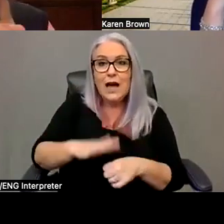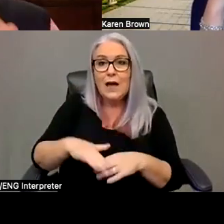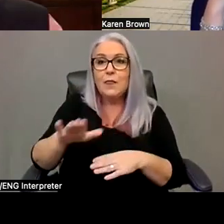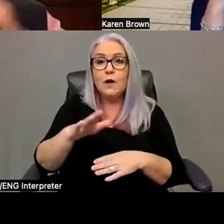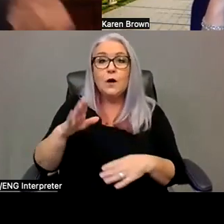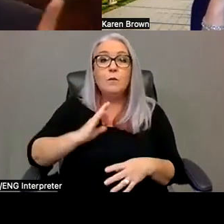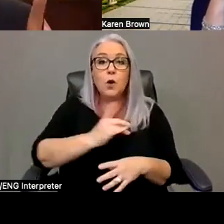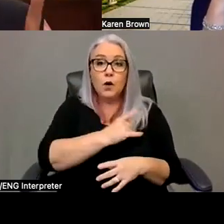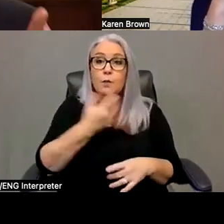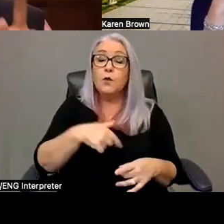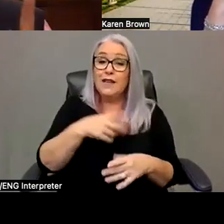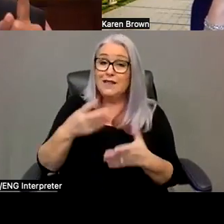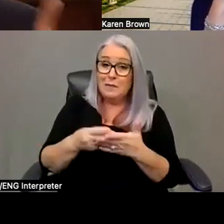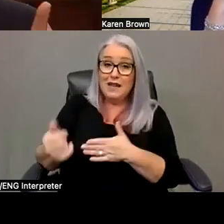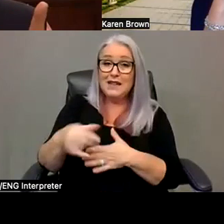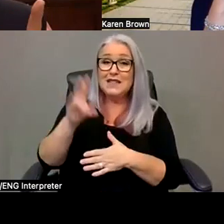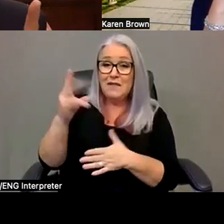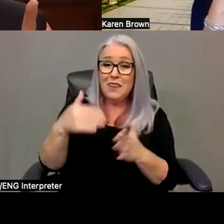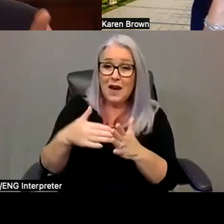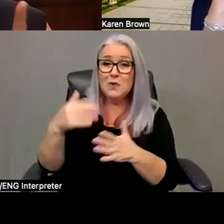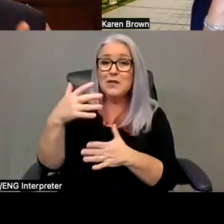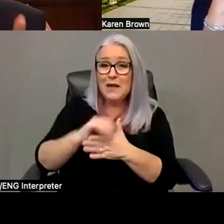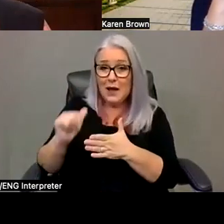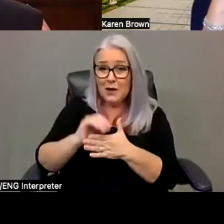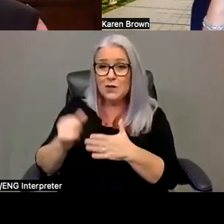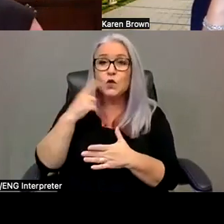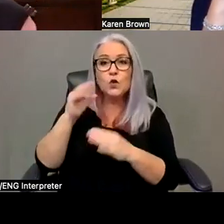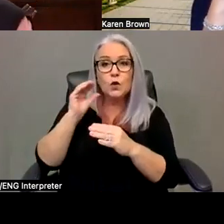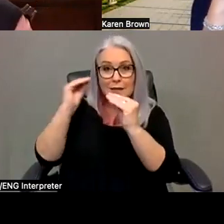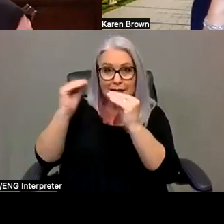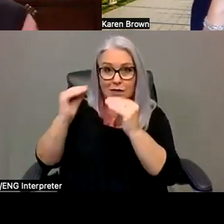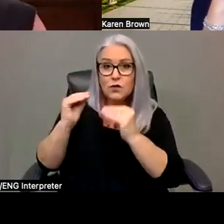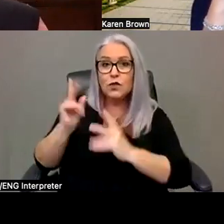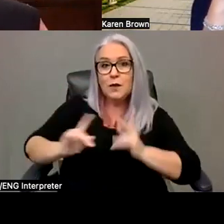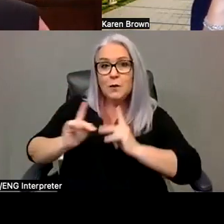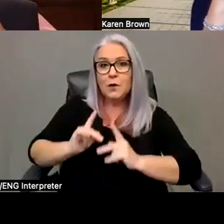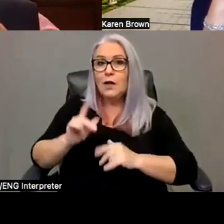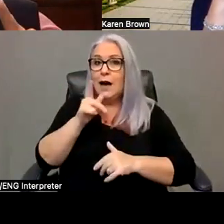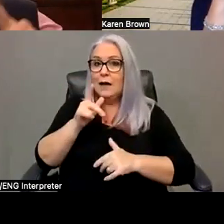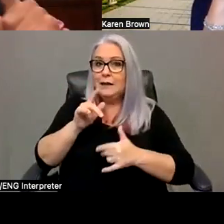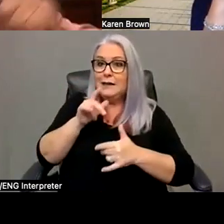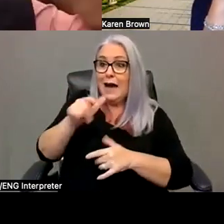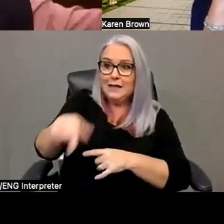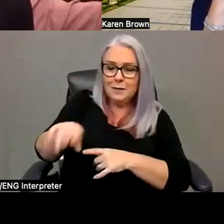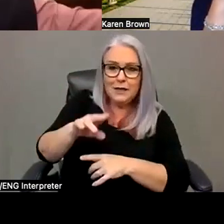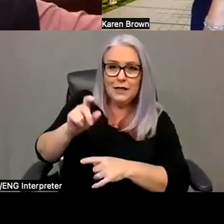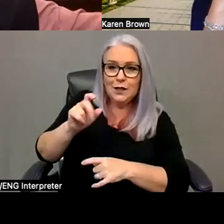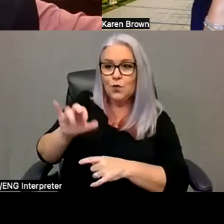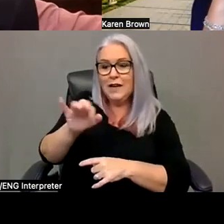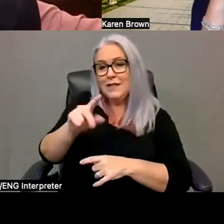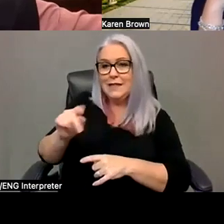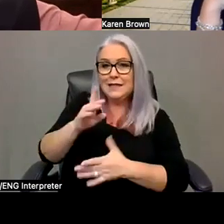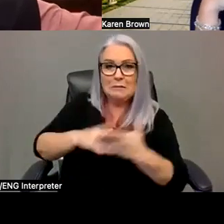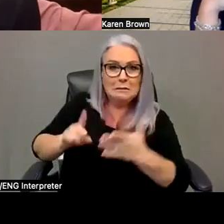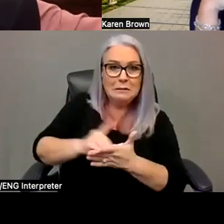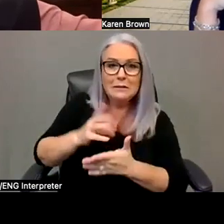$7,000 because I'm going back now, there was going to be $7,000 to teach people how not to be racist when we can't teach the people in the rec center